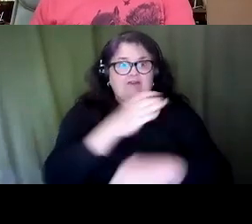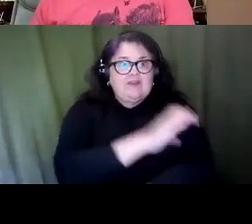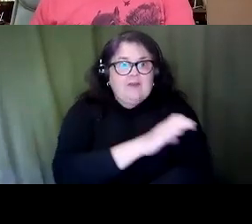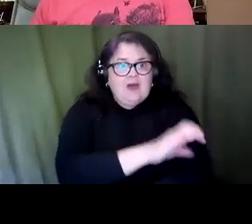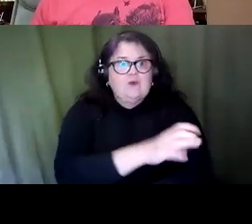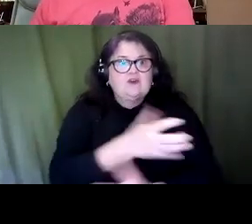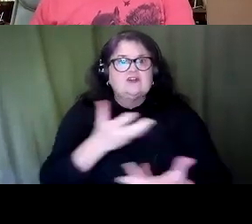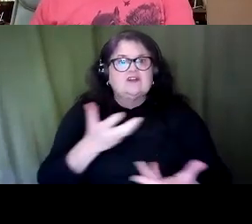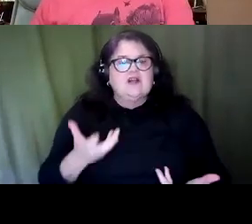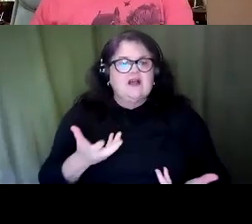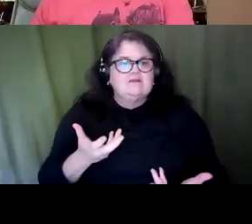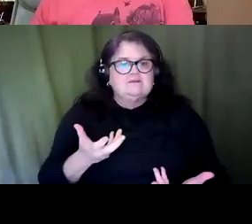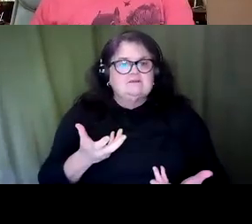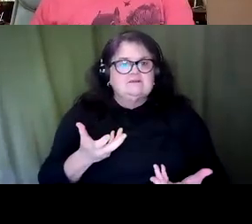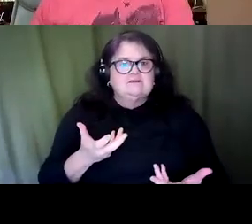power,